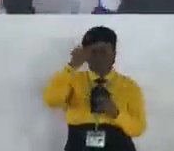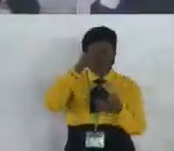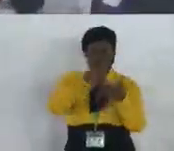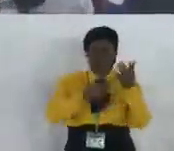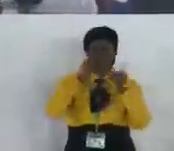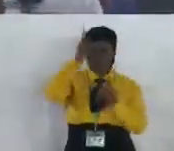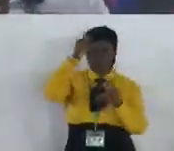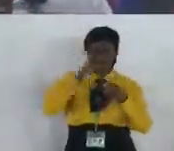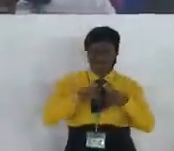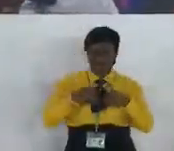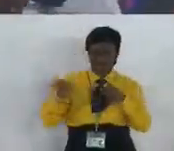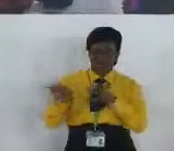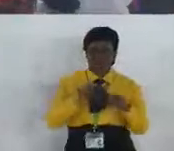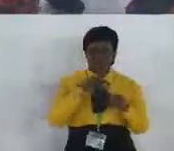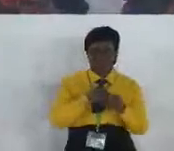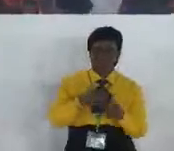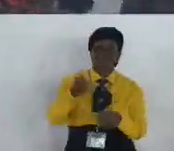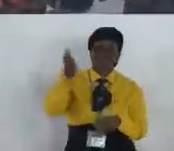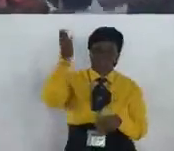past.